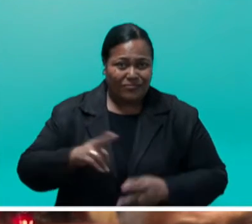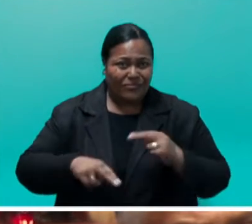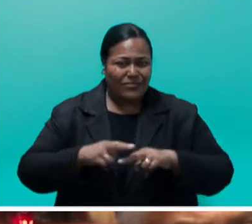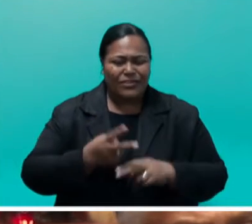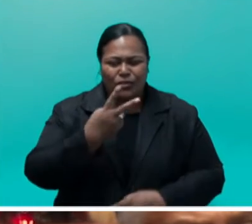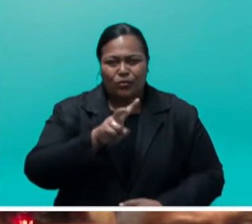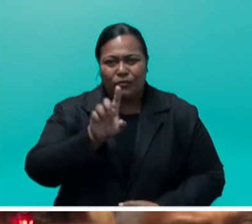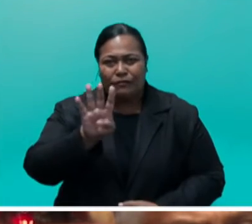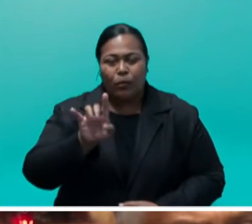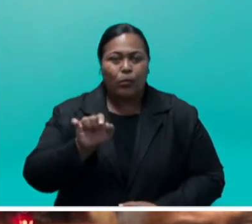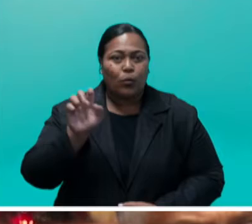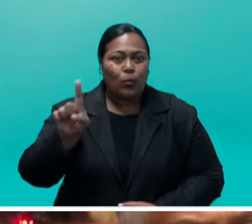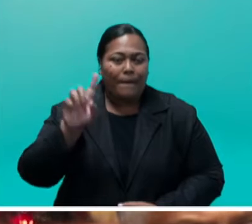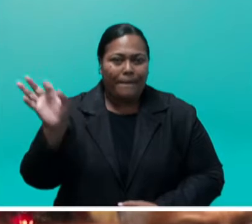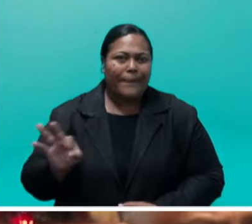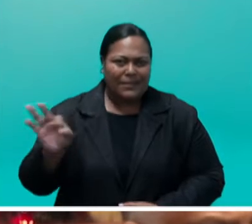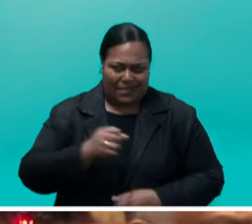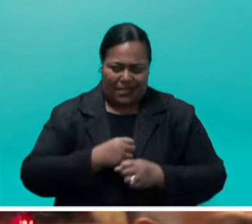24.1% of our population.